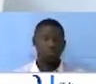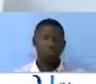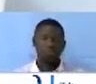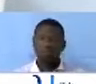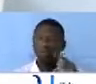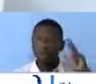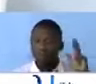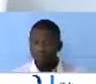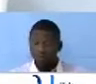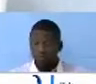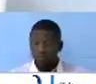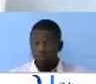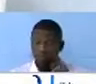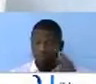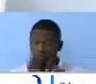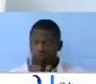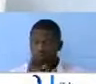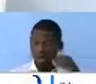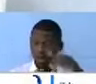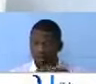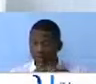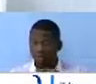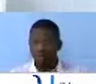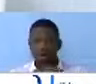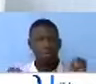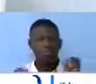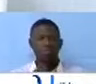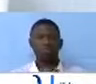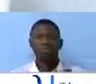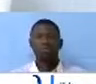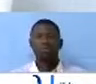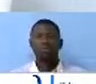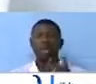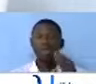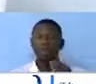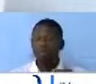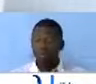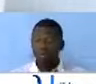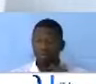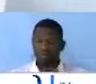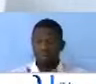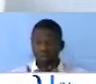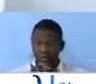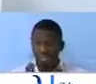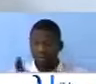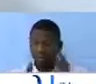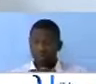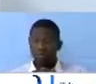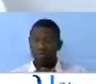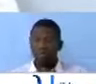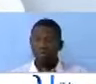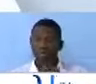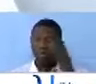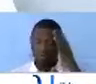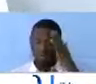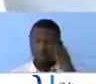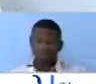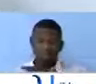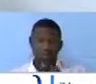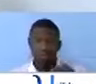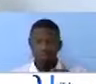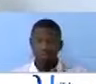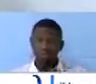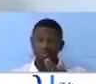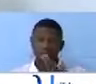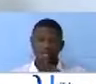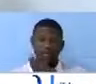to give my report, I would suggest that these people be discharged from their duties. They be paid off. I even